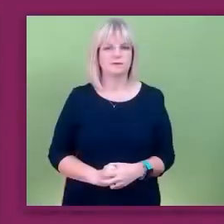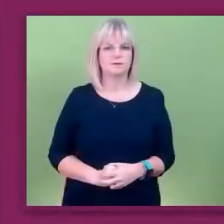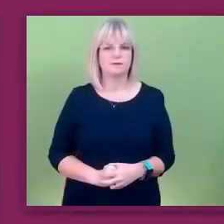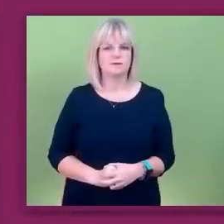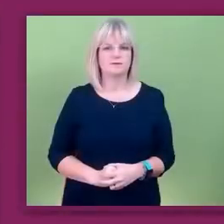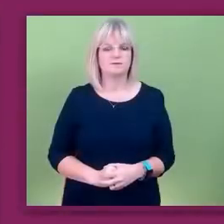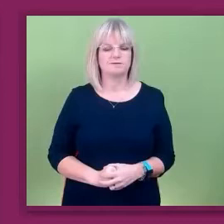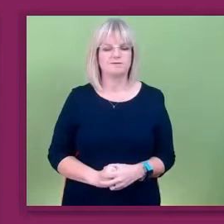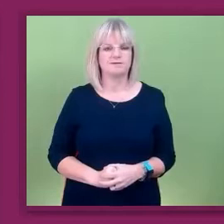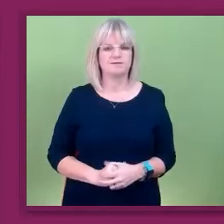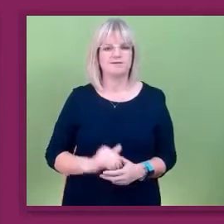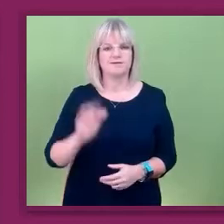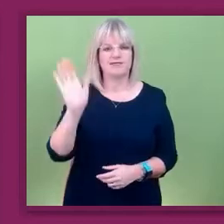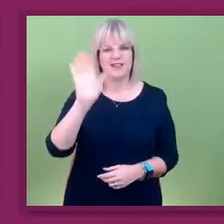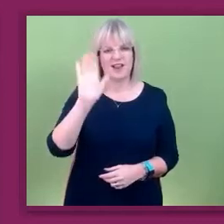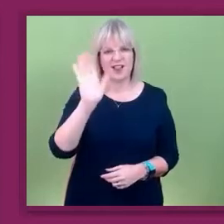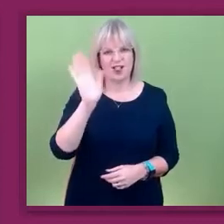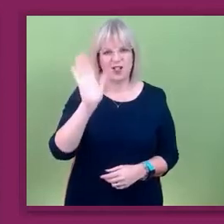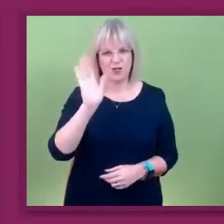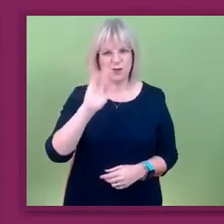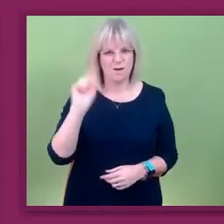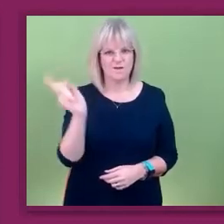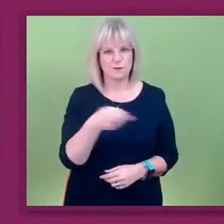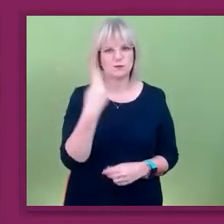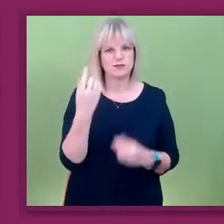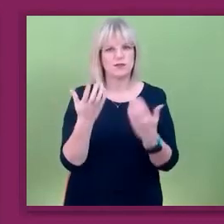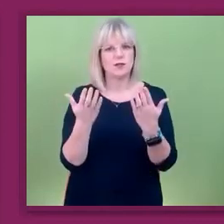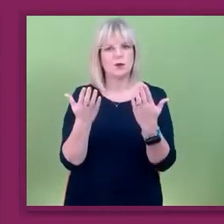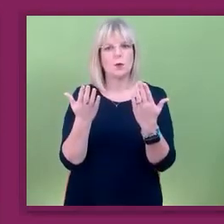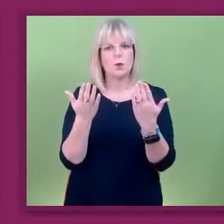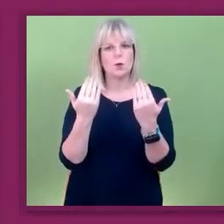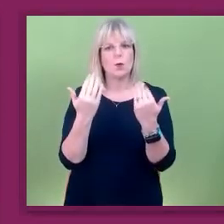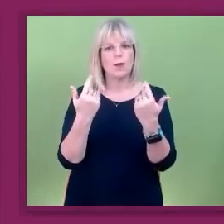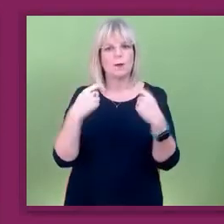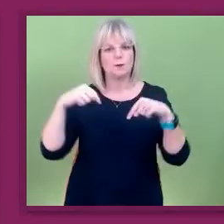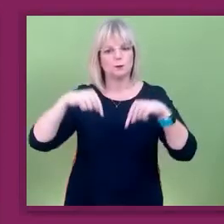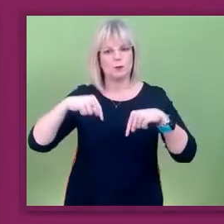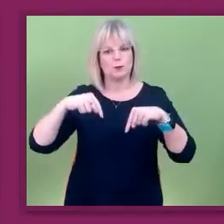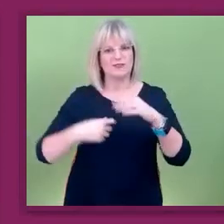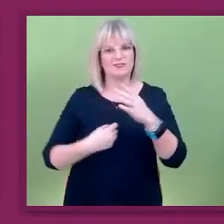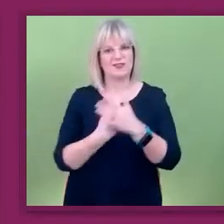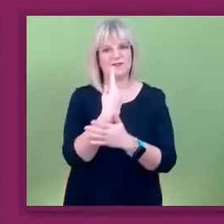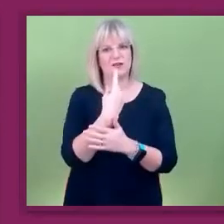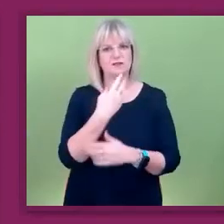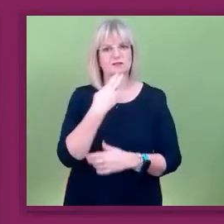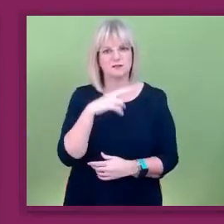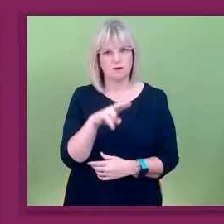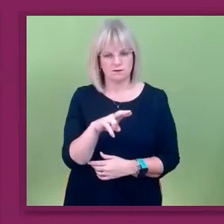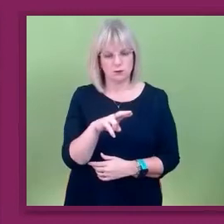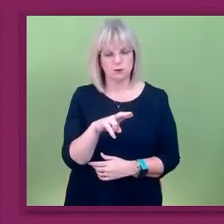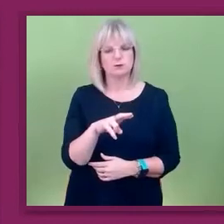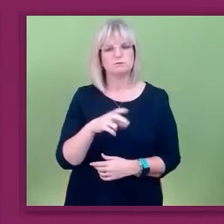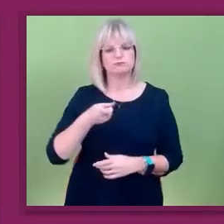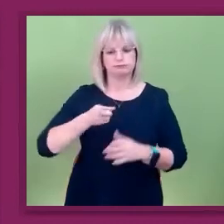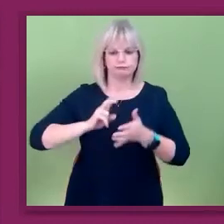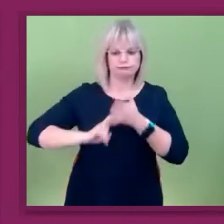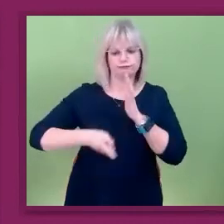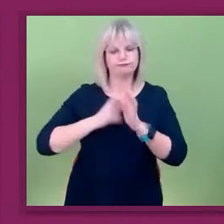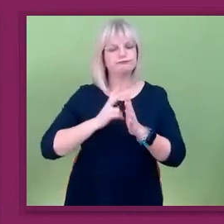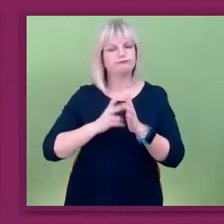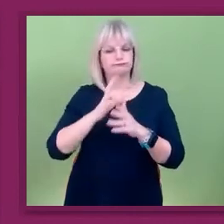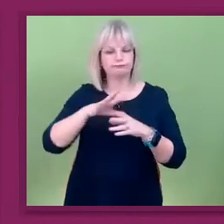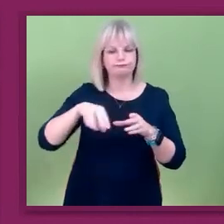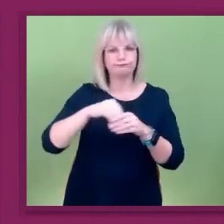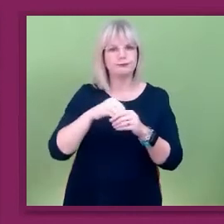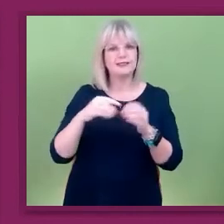Hello, everyone, and welcome to this session event this afternoon, which is being scheduled as part of the TUC